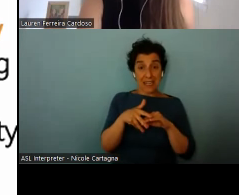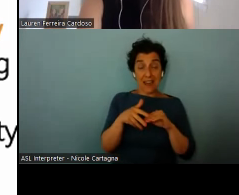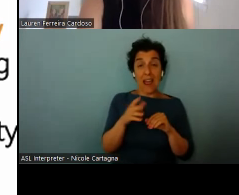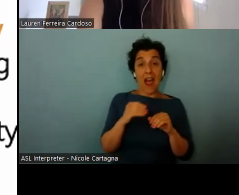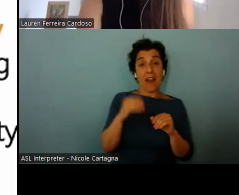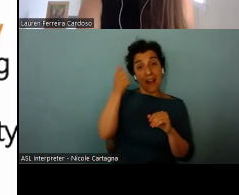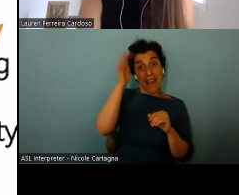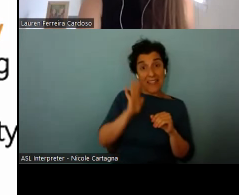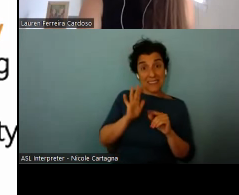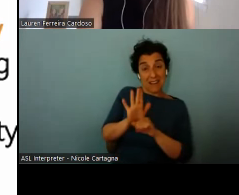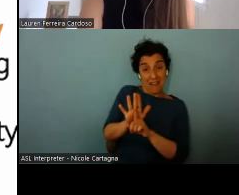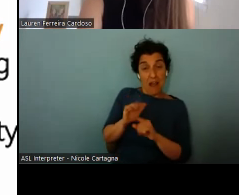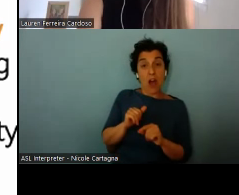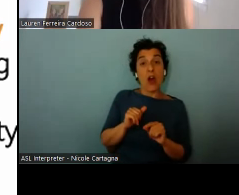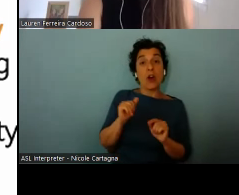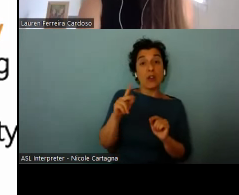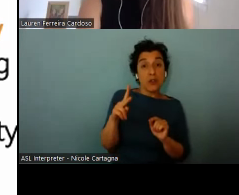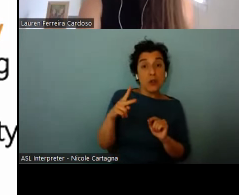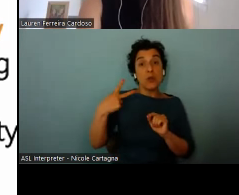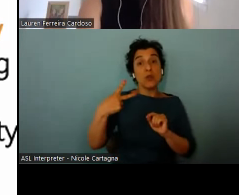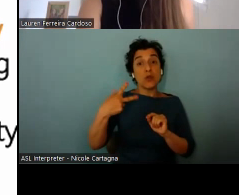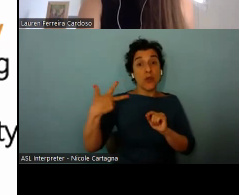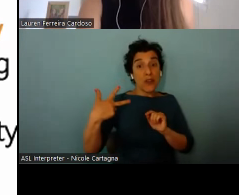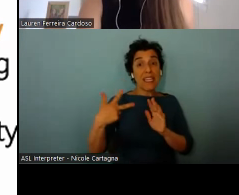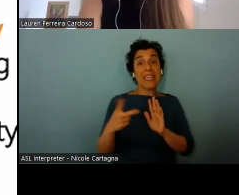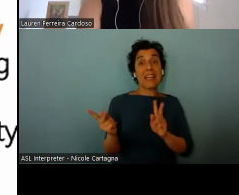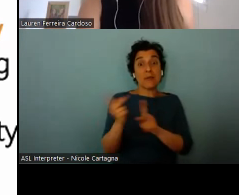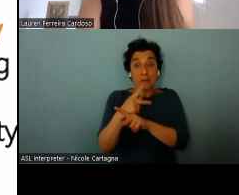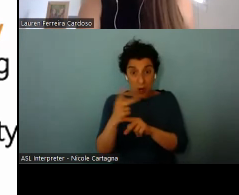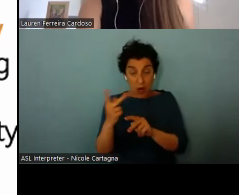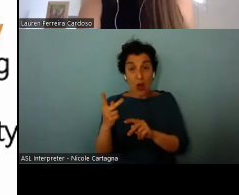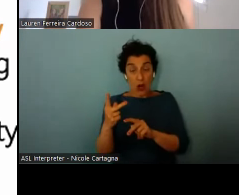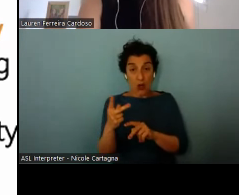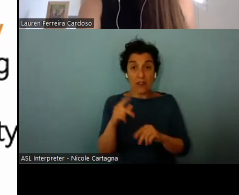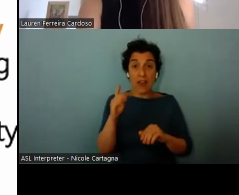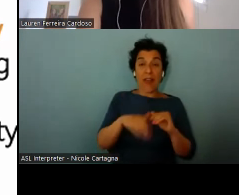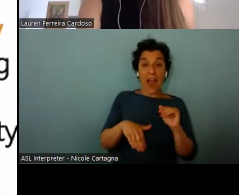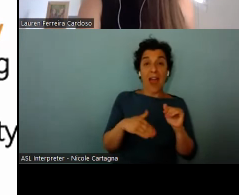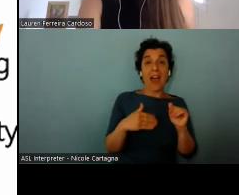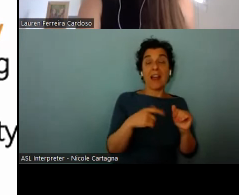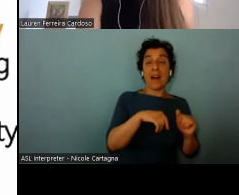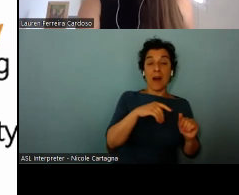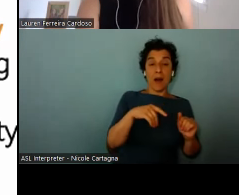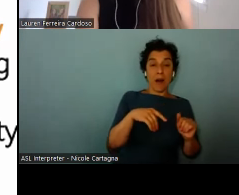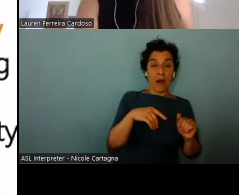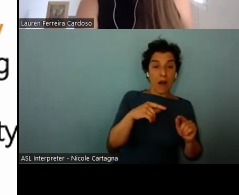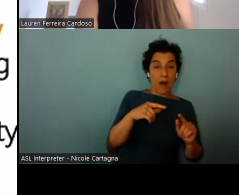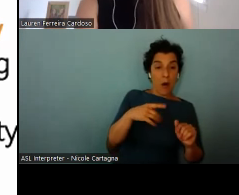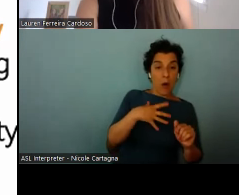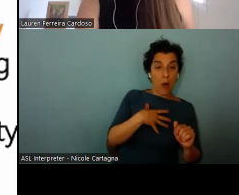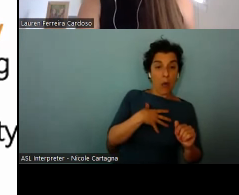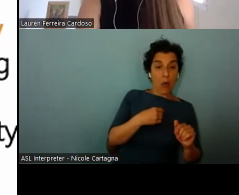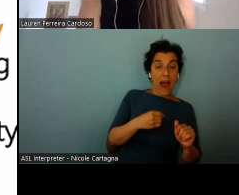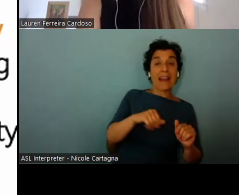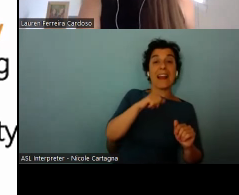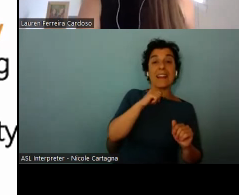times as likely to worry about getting access to broadband than white non-Hispanic respondents. Obviously, especially in that first year